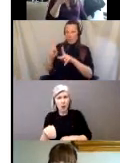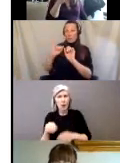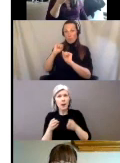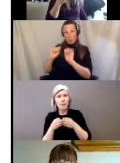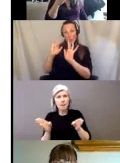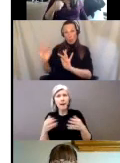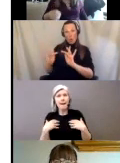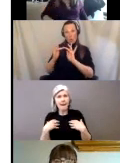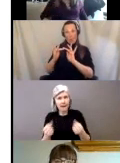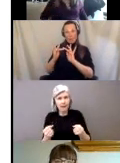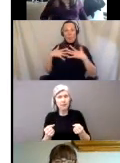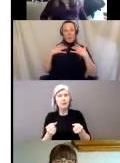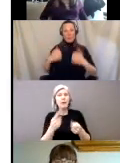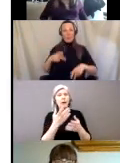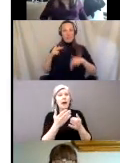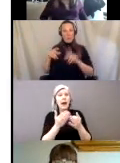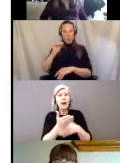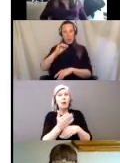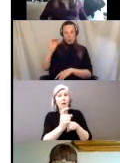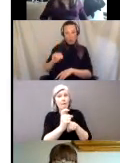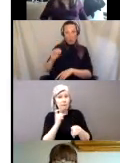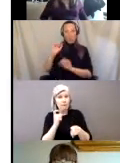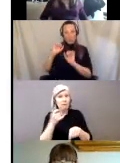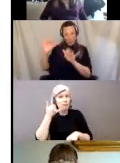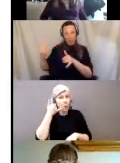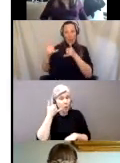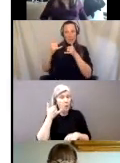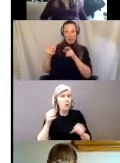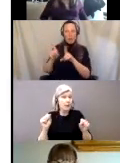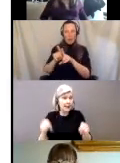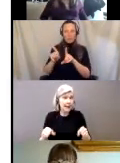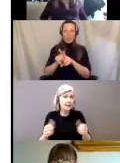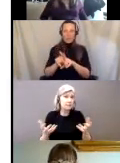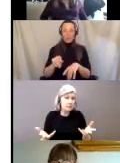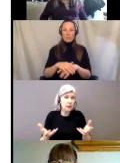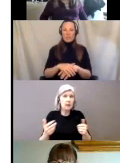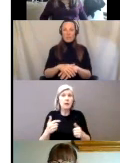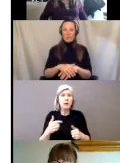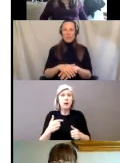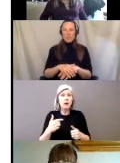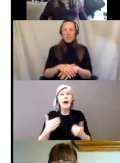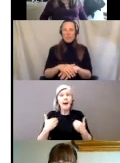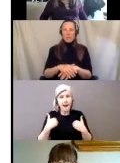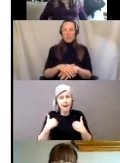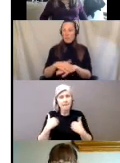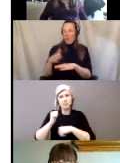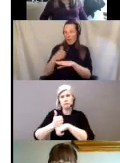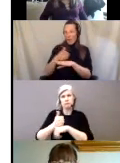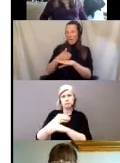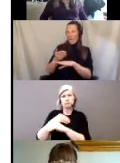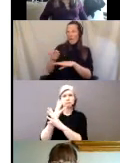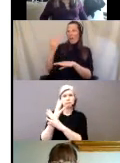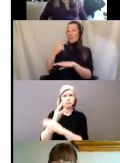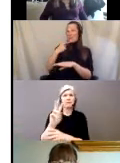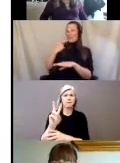phone. As I mentioned before, the city does have a video relay service, so people are